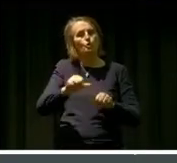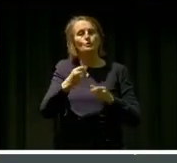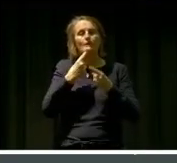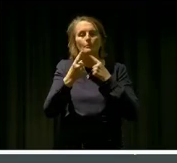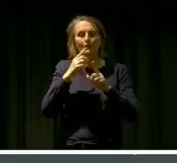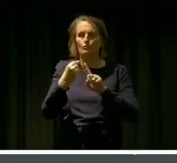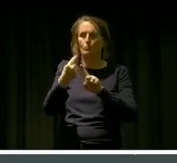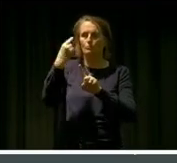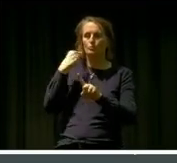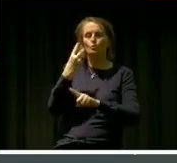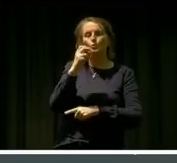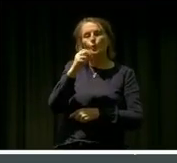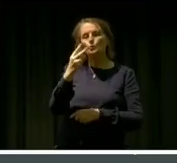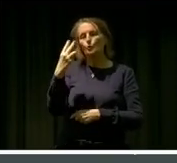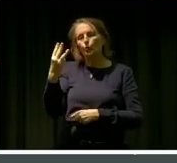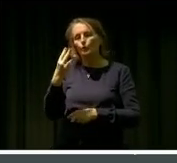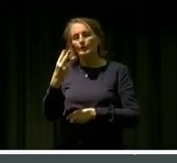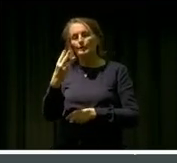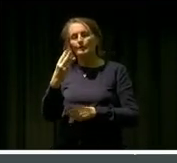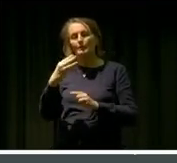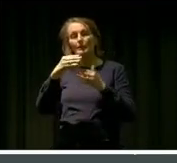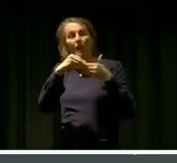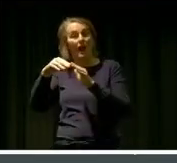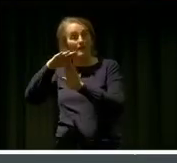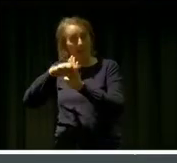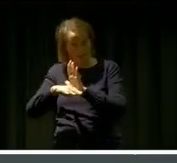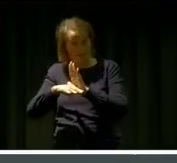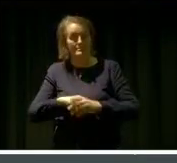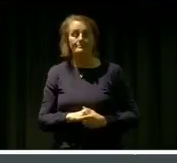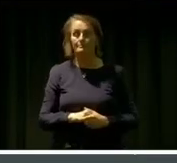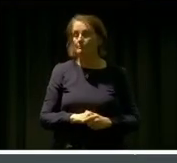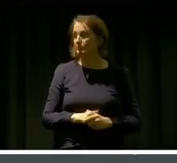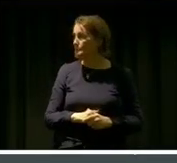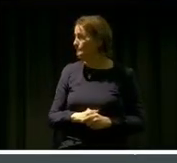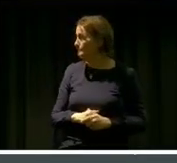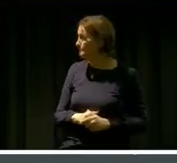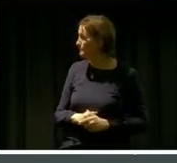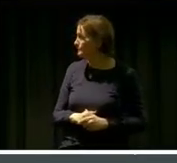be used unless more recent guidelines have been published since.